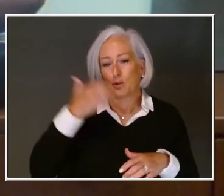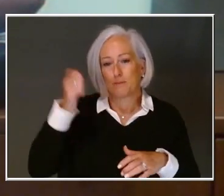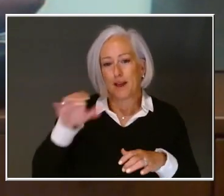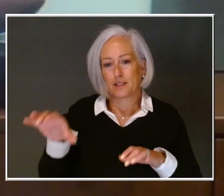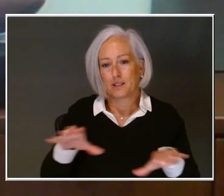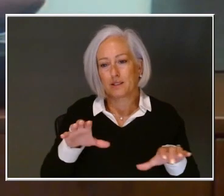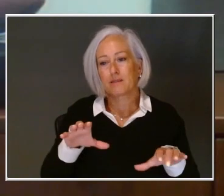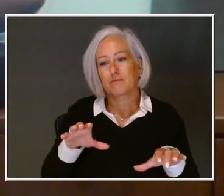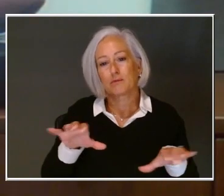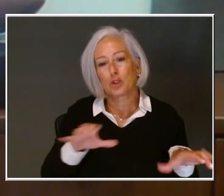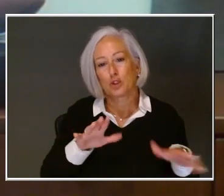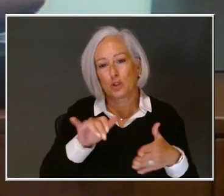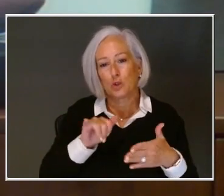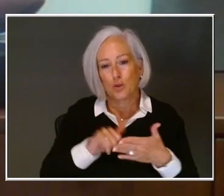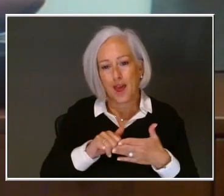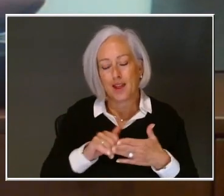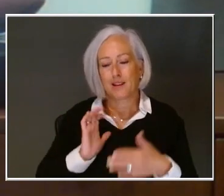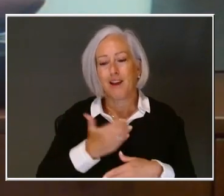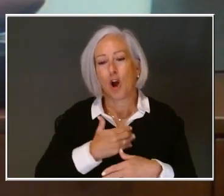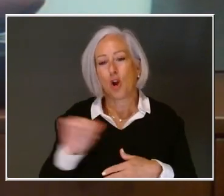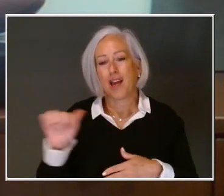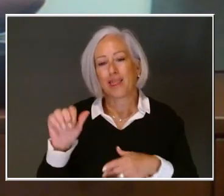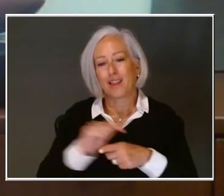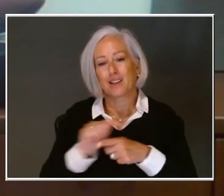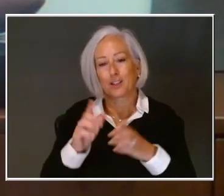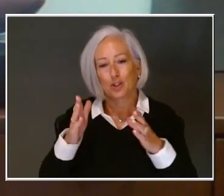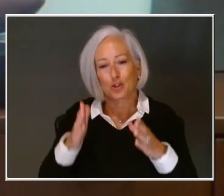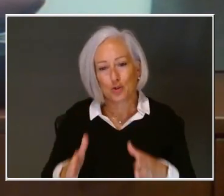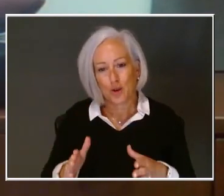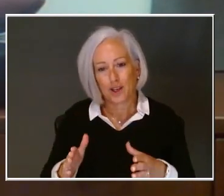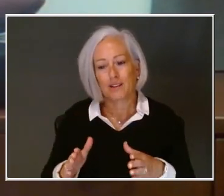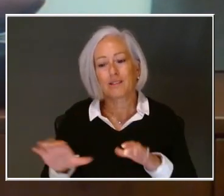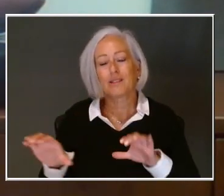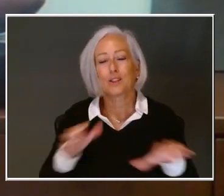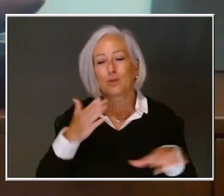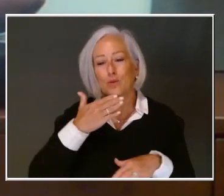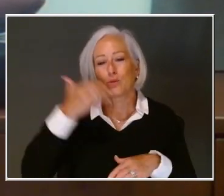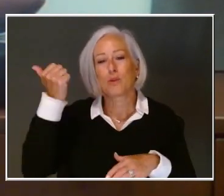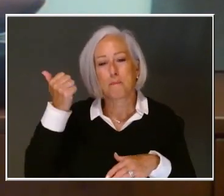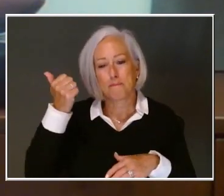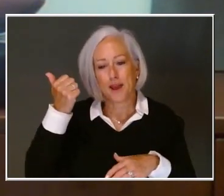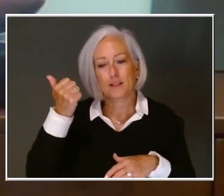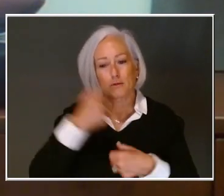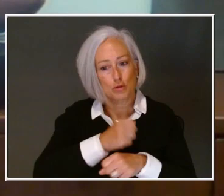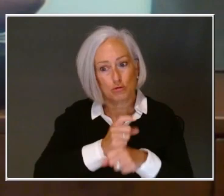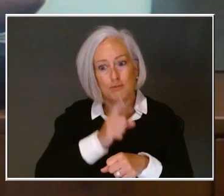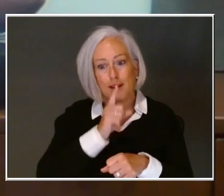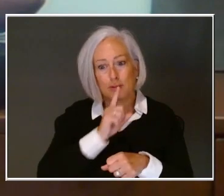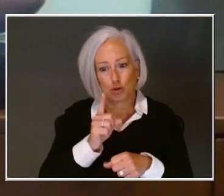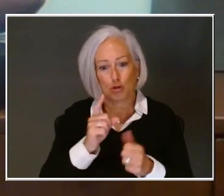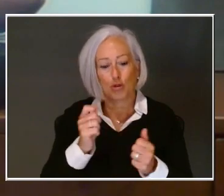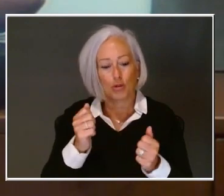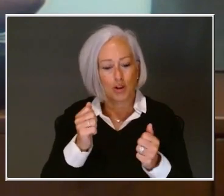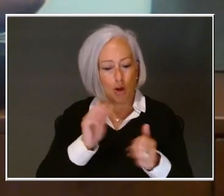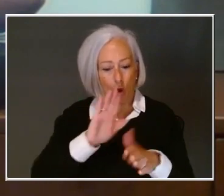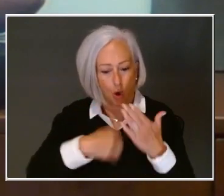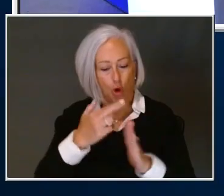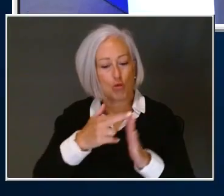an amazing job of ensuring all those I's are dotted and T's are